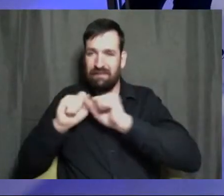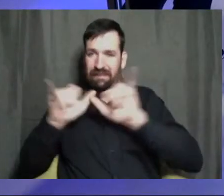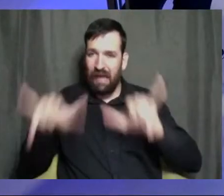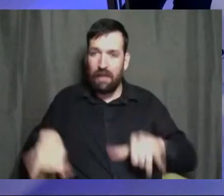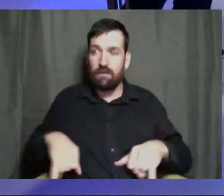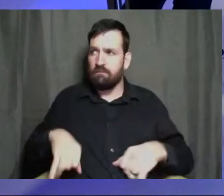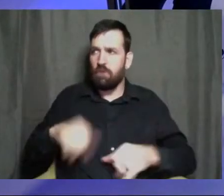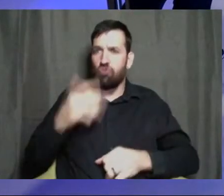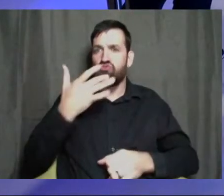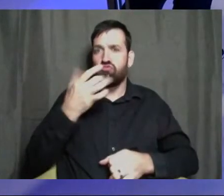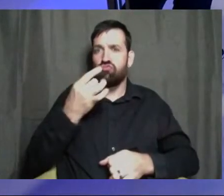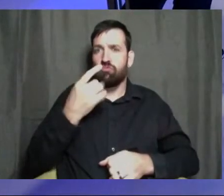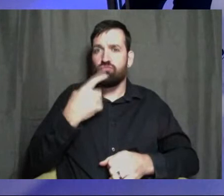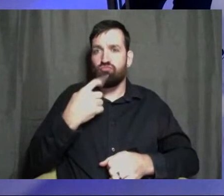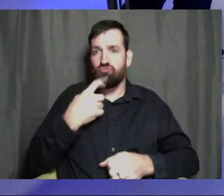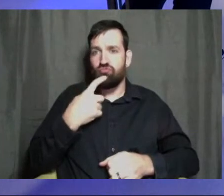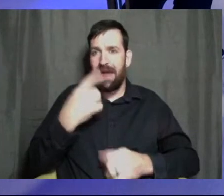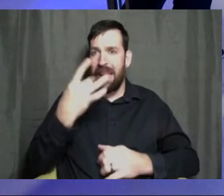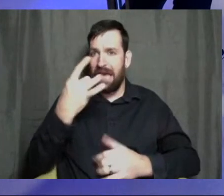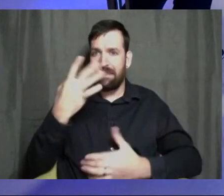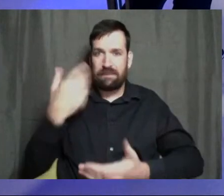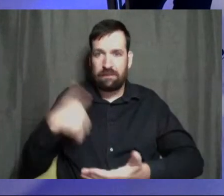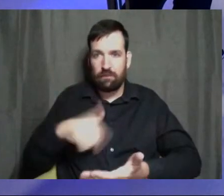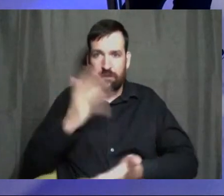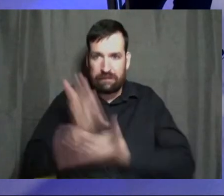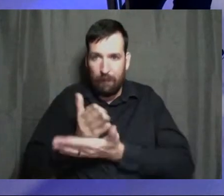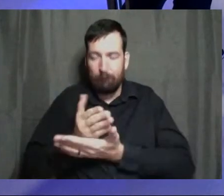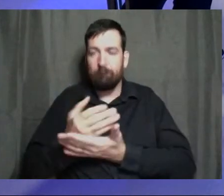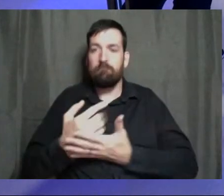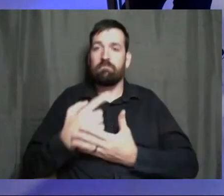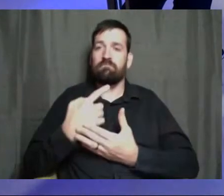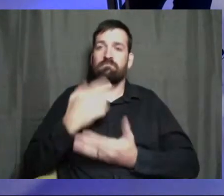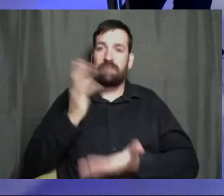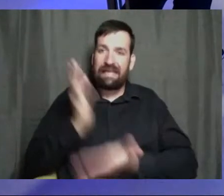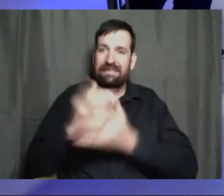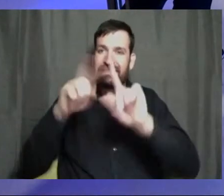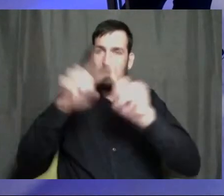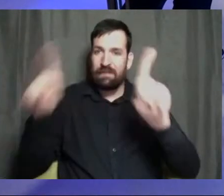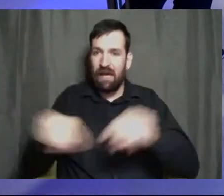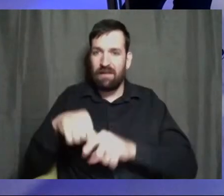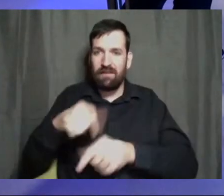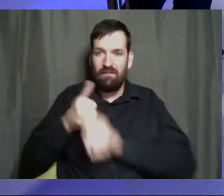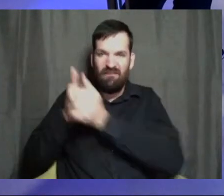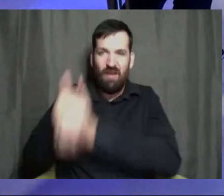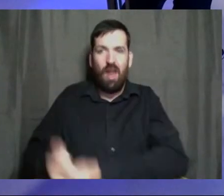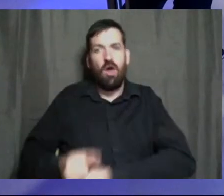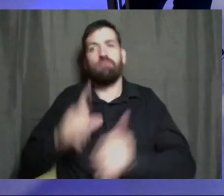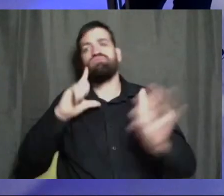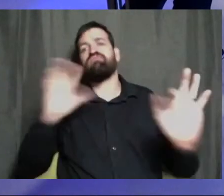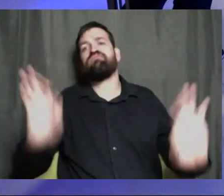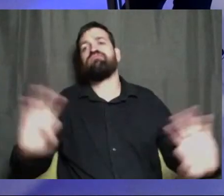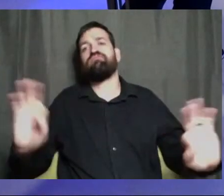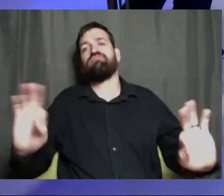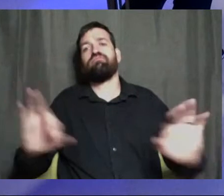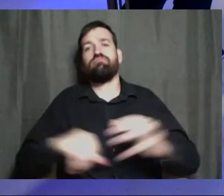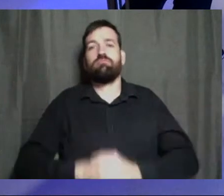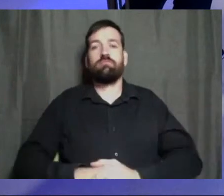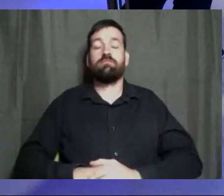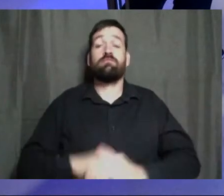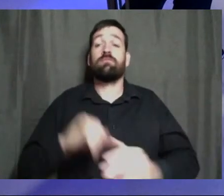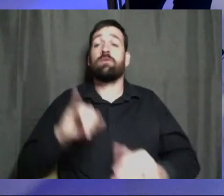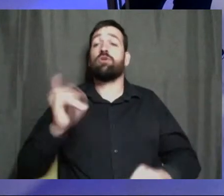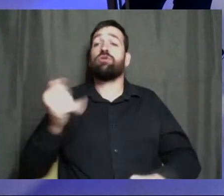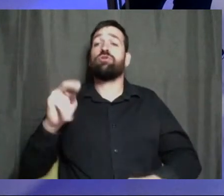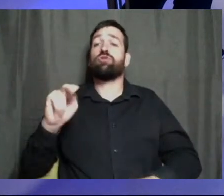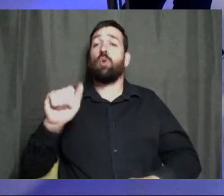people do, and ourselves, right, and stop exactly. signs, and we follow Exactly. rules every single day. Exactly, We don't yes. think anything of it. Right. So, Jonas wants to